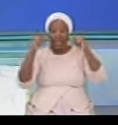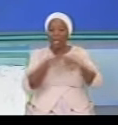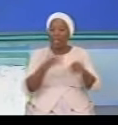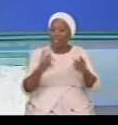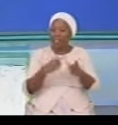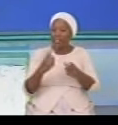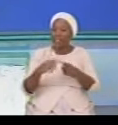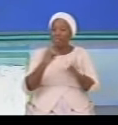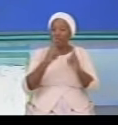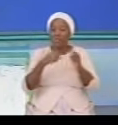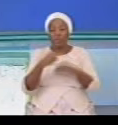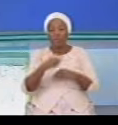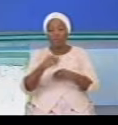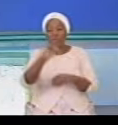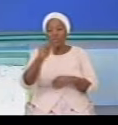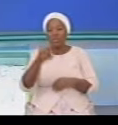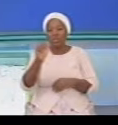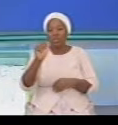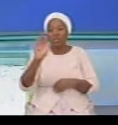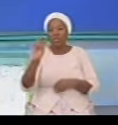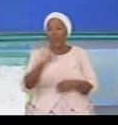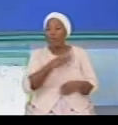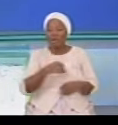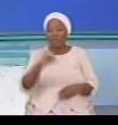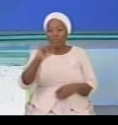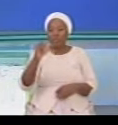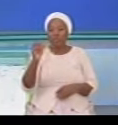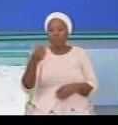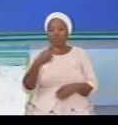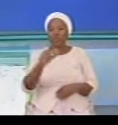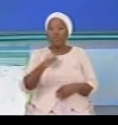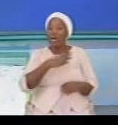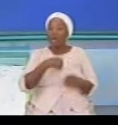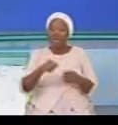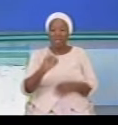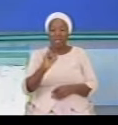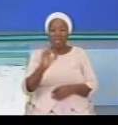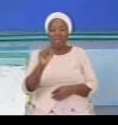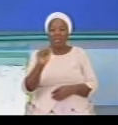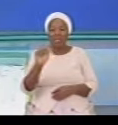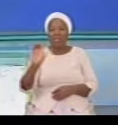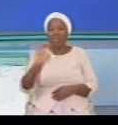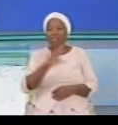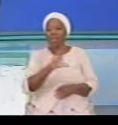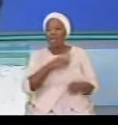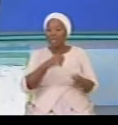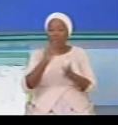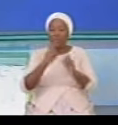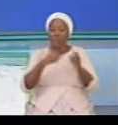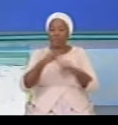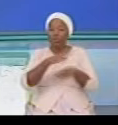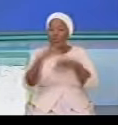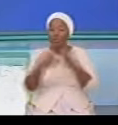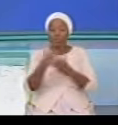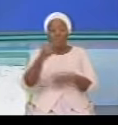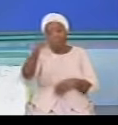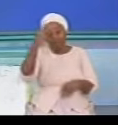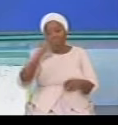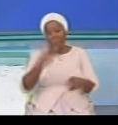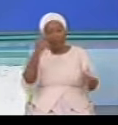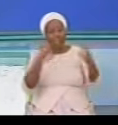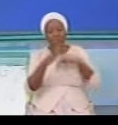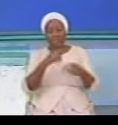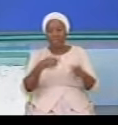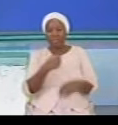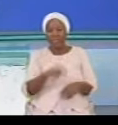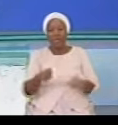it talked about Jacob and Joseph and Isaac. And he talked about all the prophets. And he told us, revealed